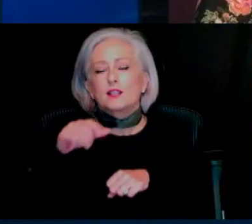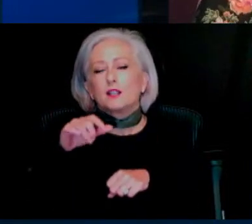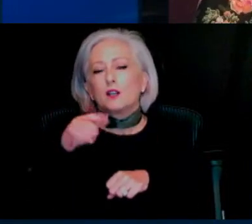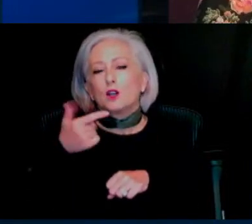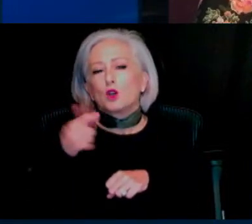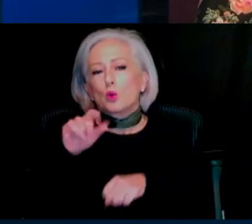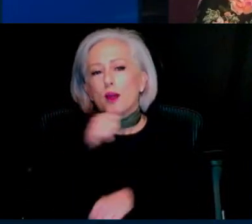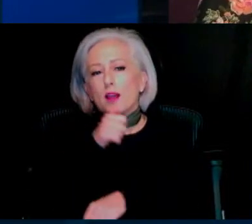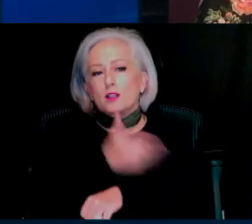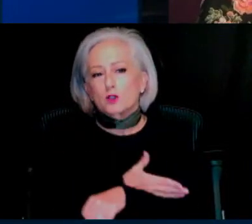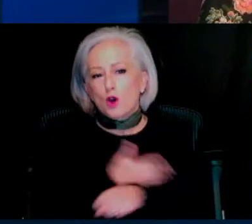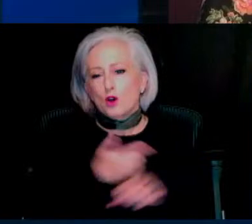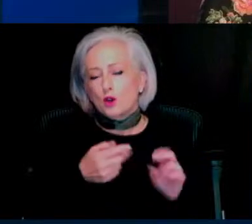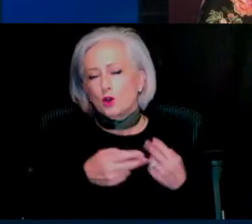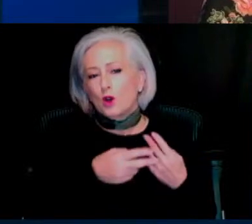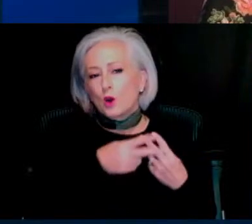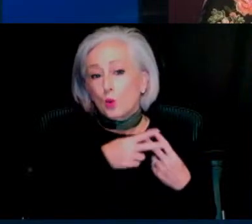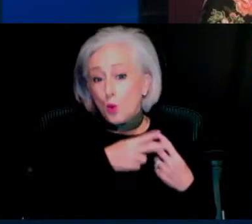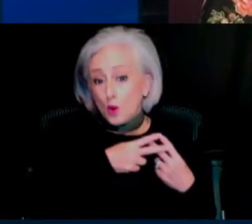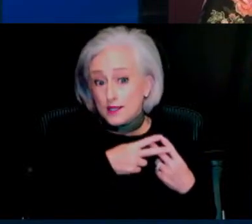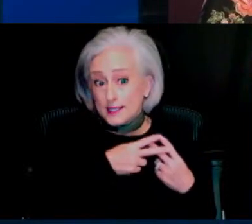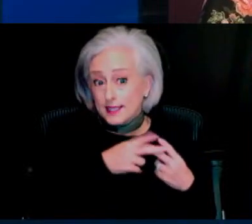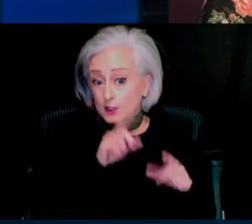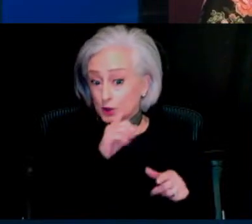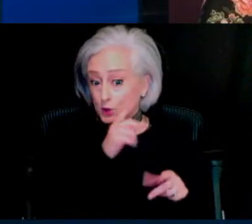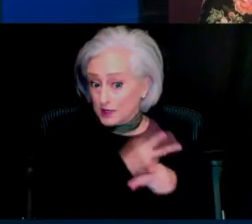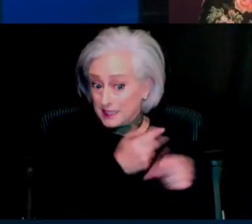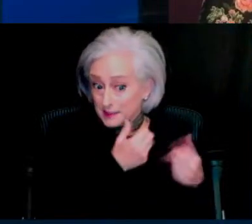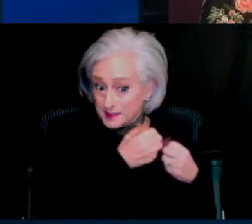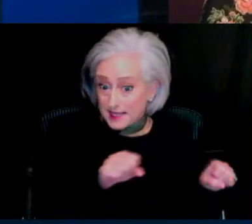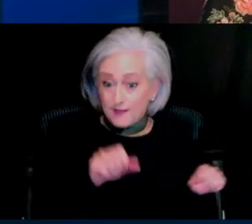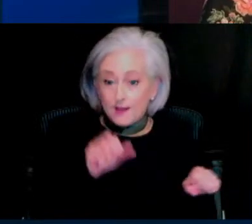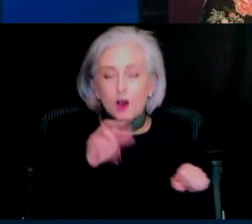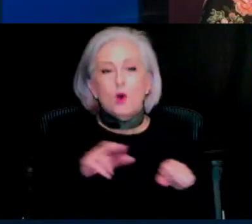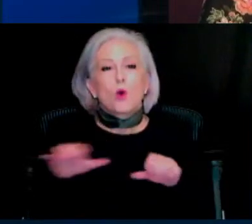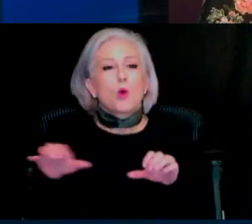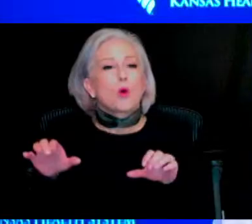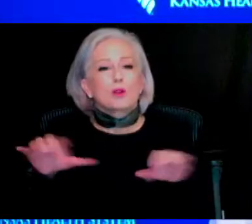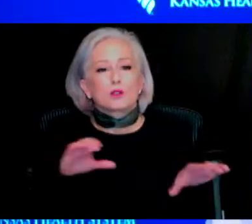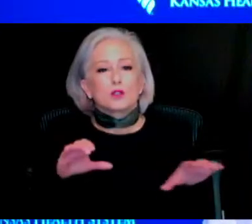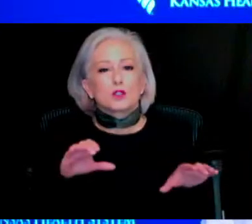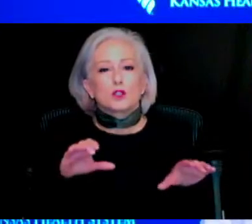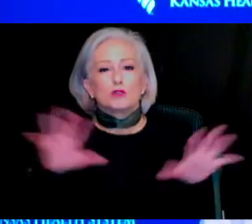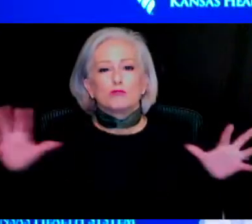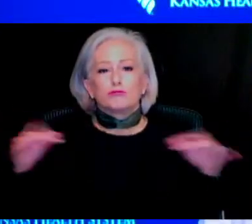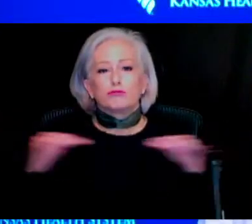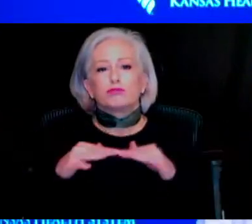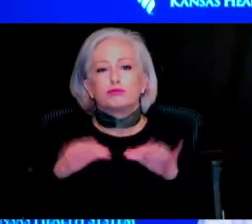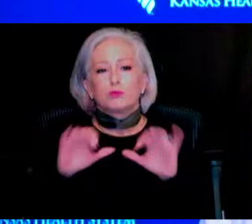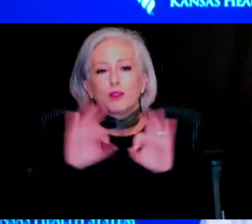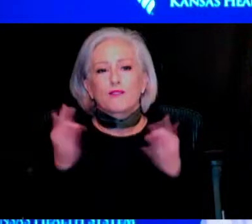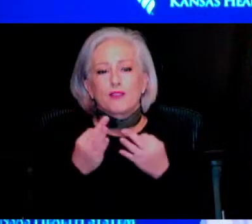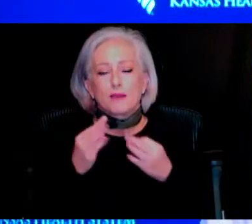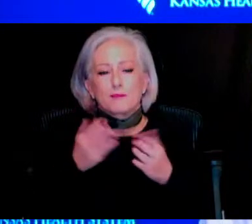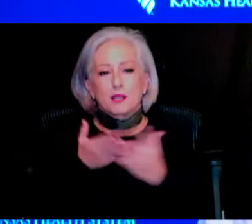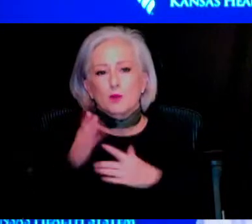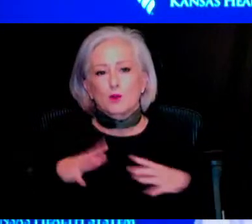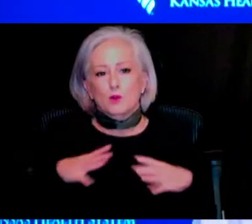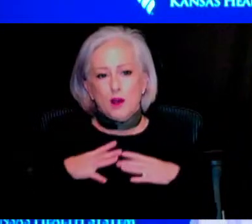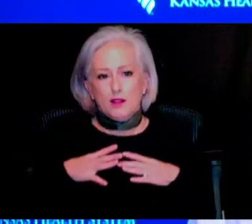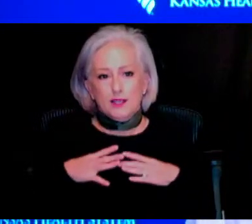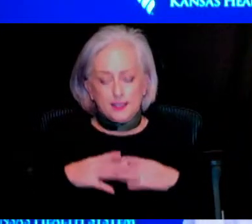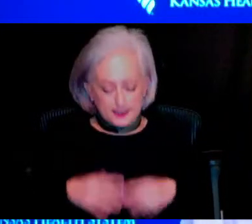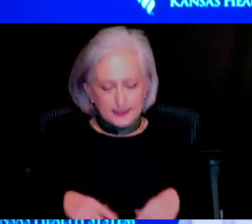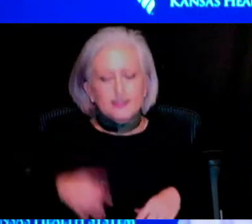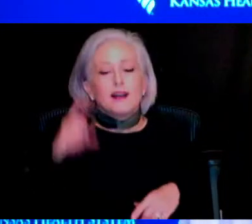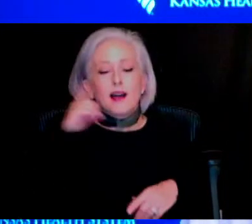Or should we be doing those quick tests when we get together with family over the holidays? Yeah, and I think it's a matter of layers, and all of these layers,